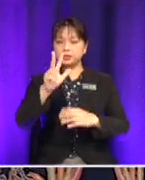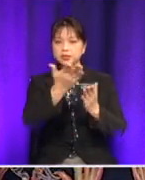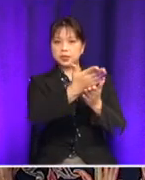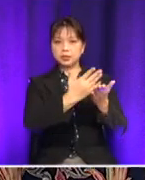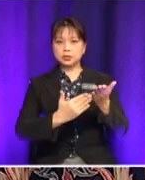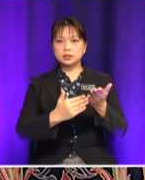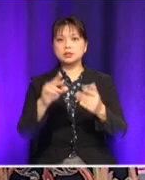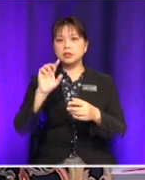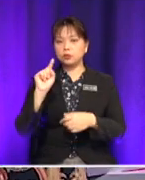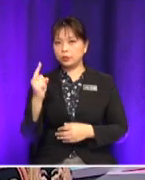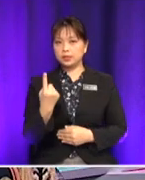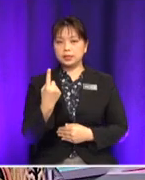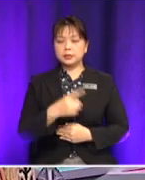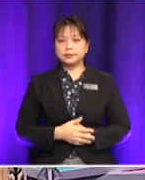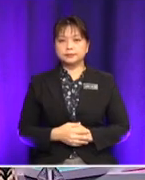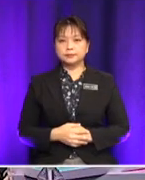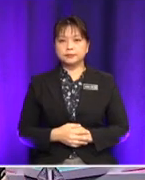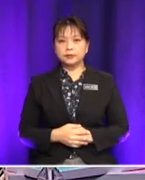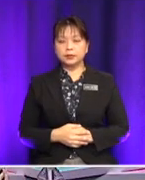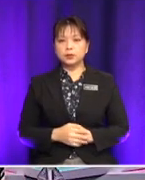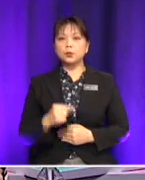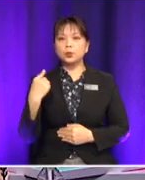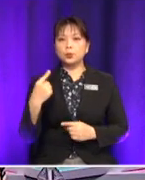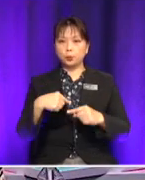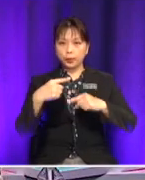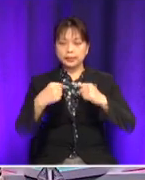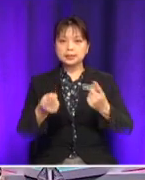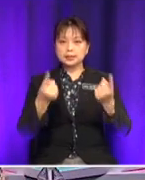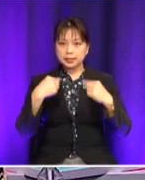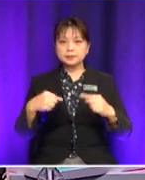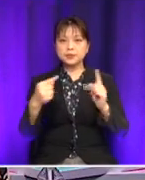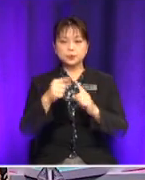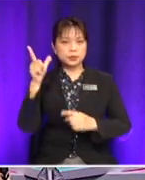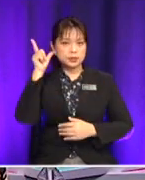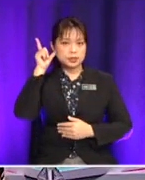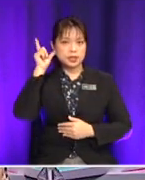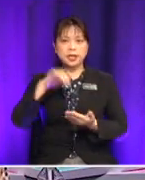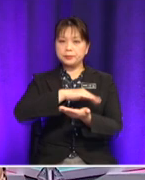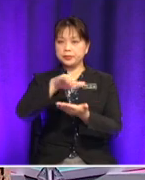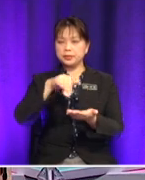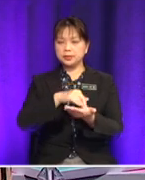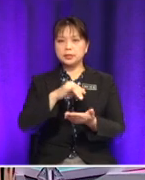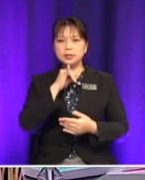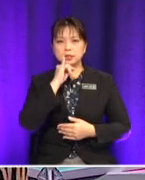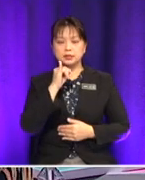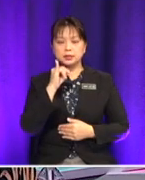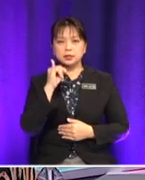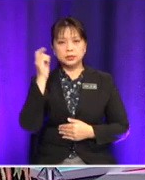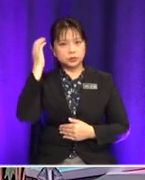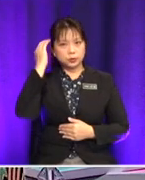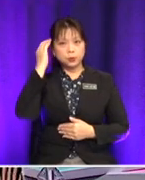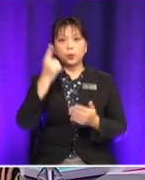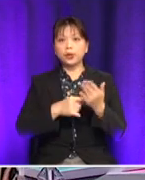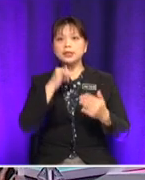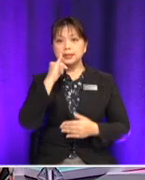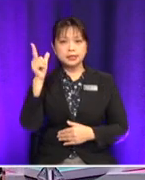now, girls and boys viewers out there, when it comes to listening, everybody is aware of what listening is, mm-hmm. but you need